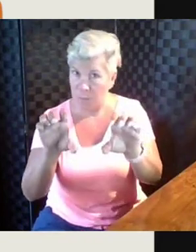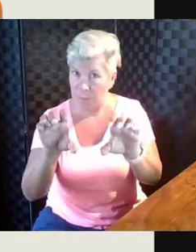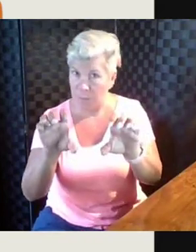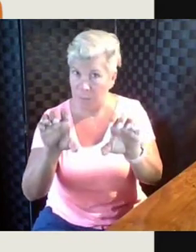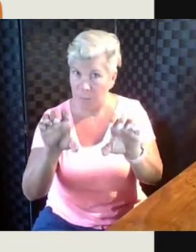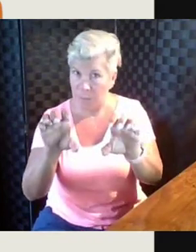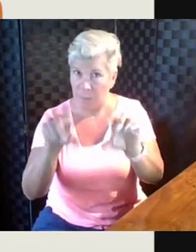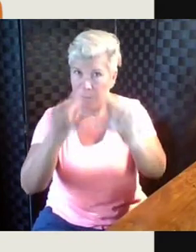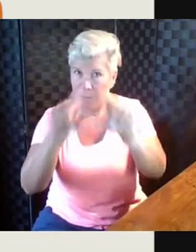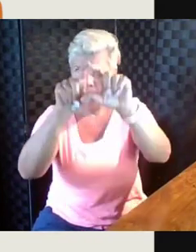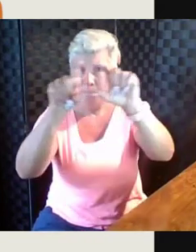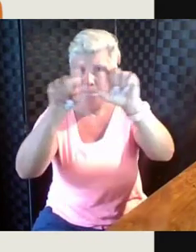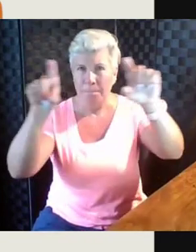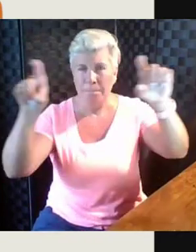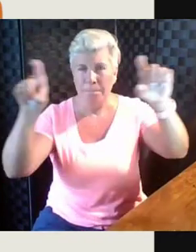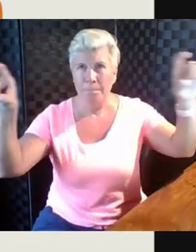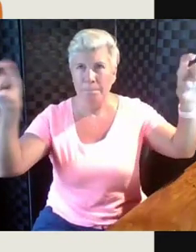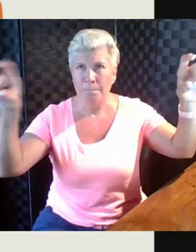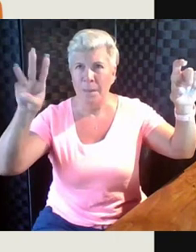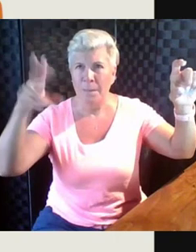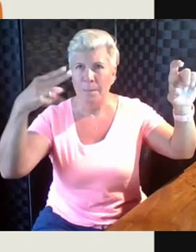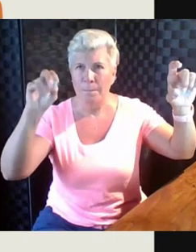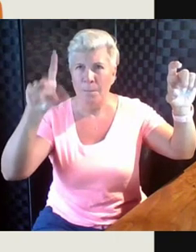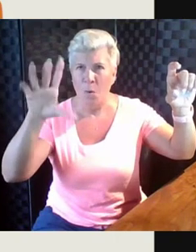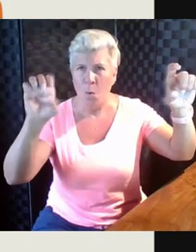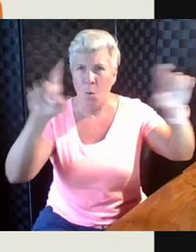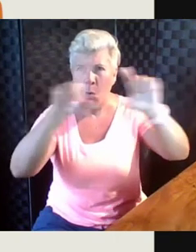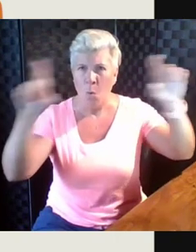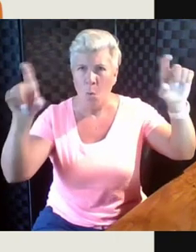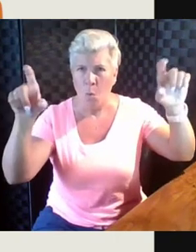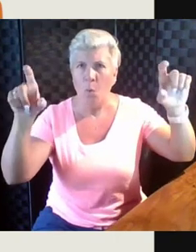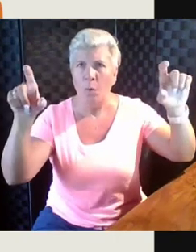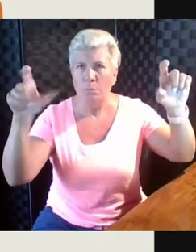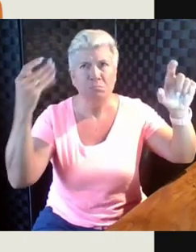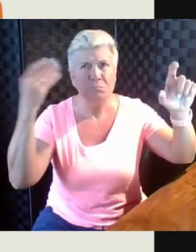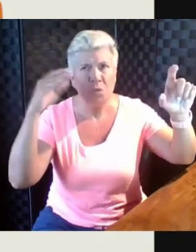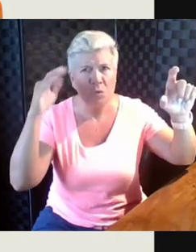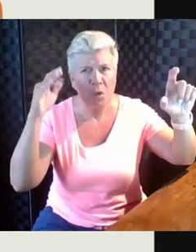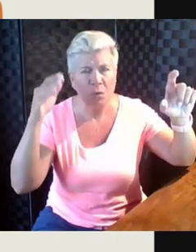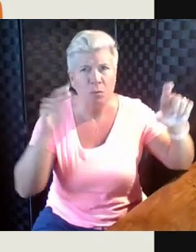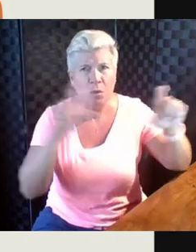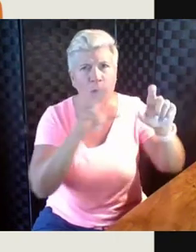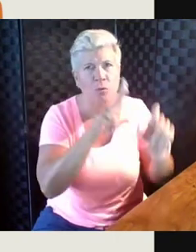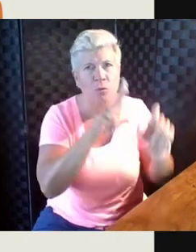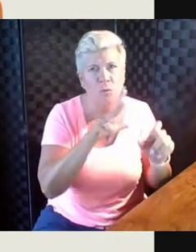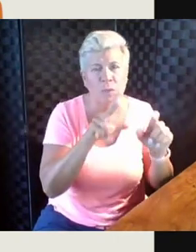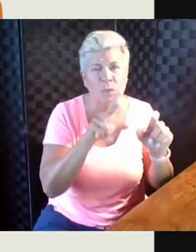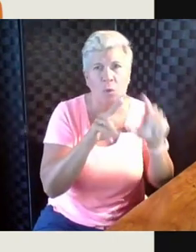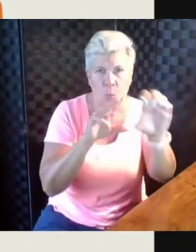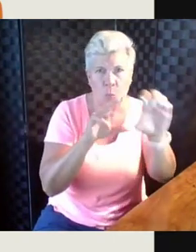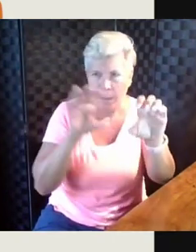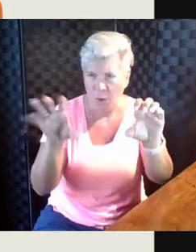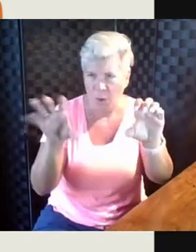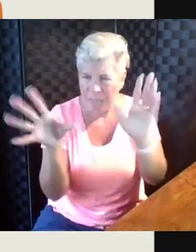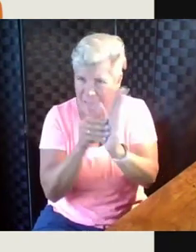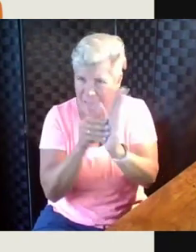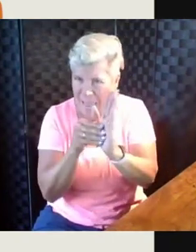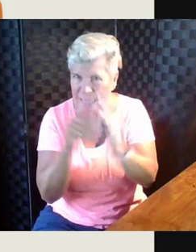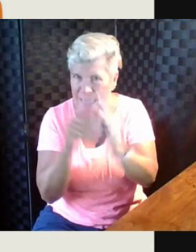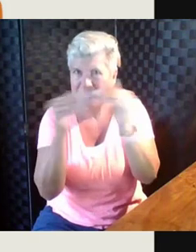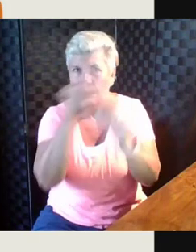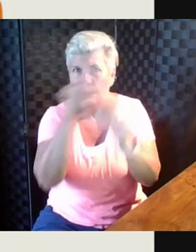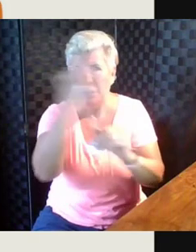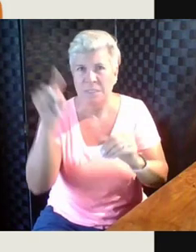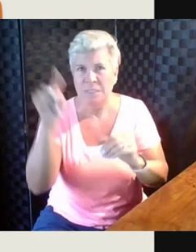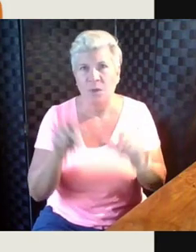part, and if I add those together it equals the whole thing. So to figure out that question mark, I